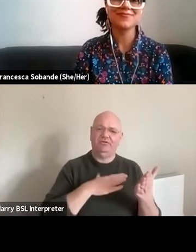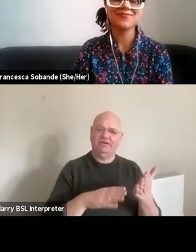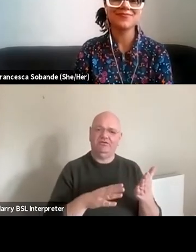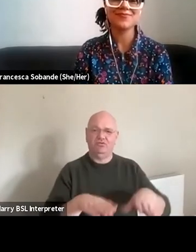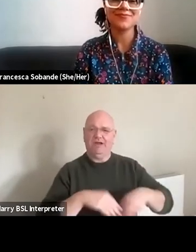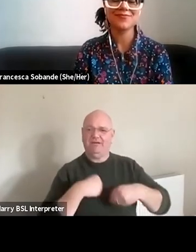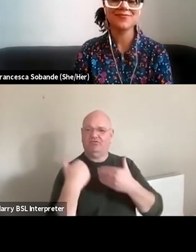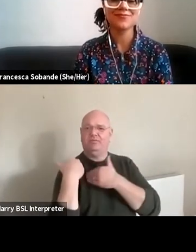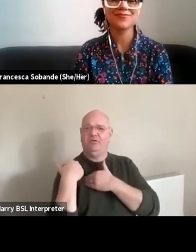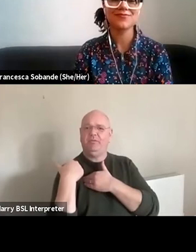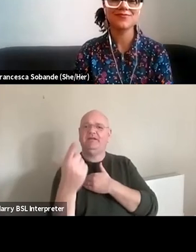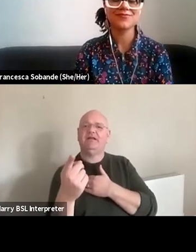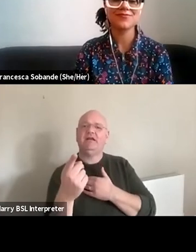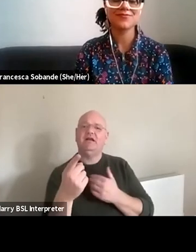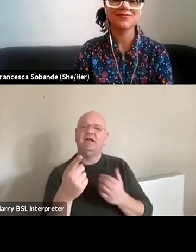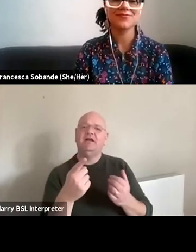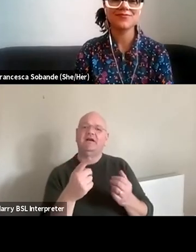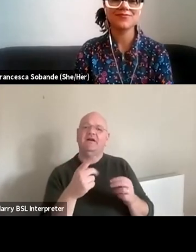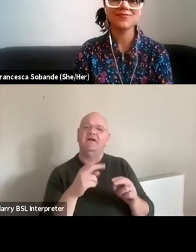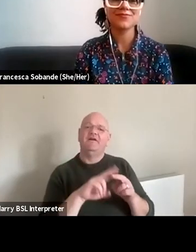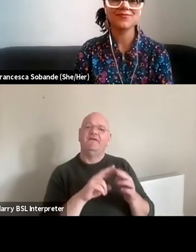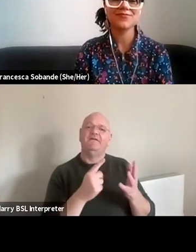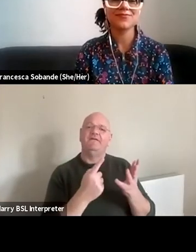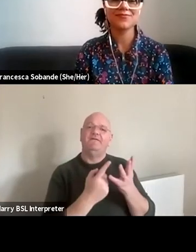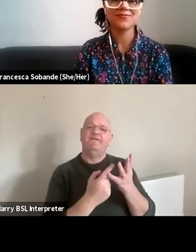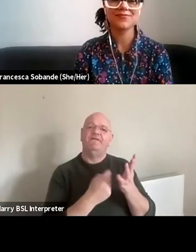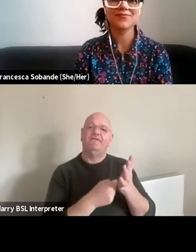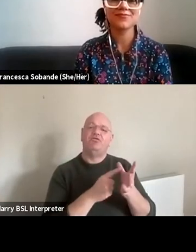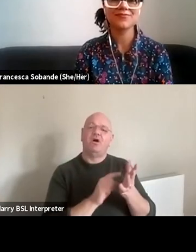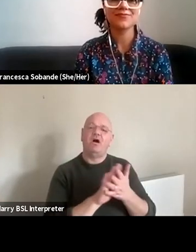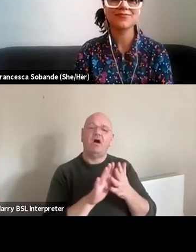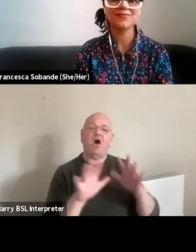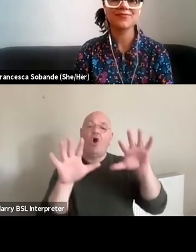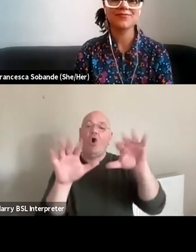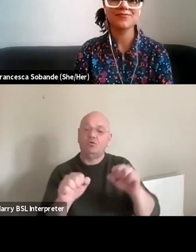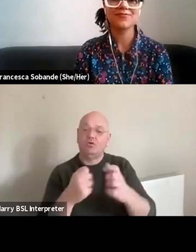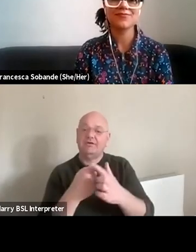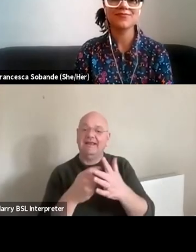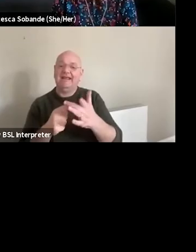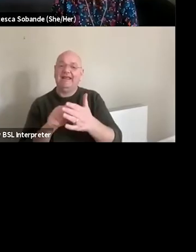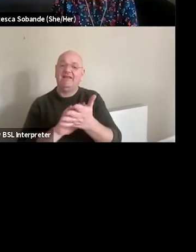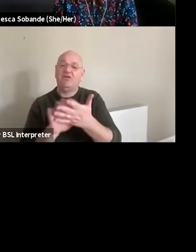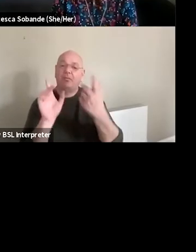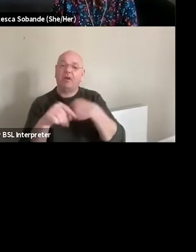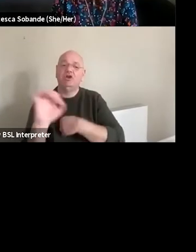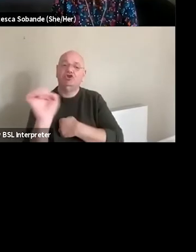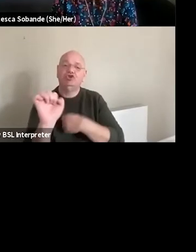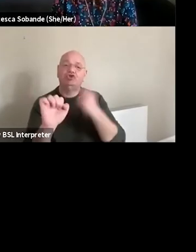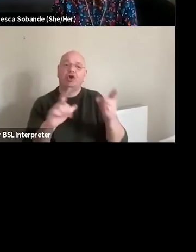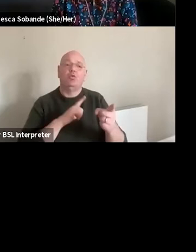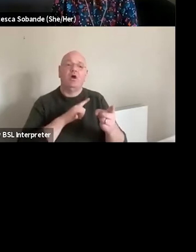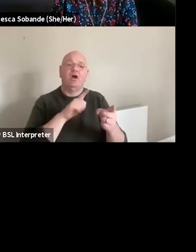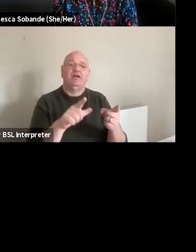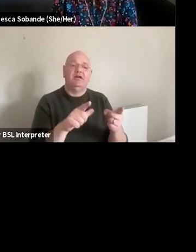Before I hand it over to Keith, I can just see that Khadija has her hand up as well, and was nodding when you were speaking, Tony.